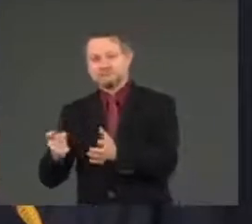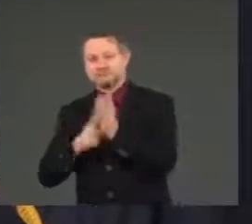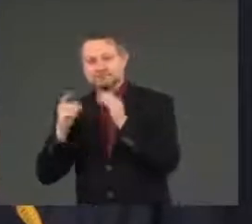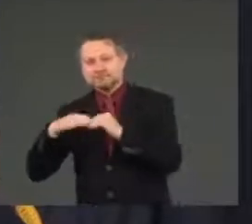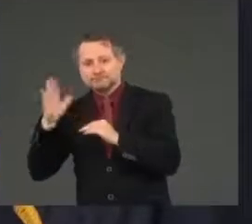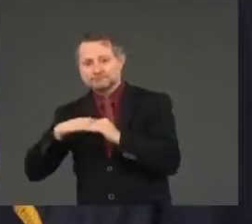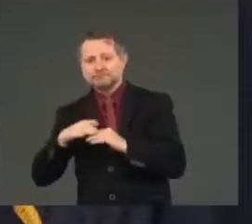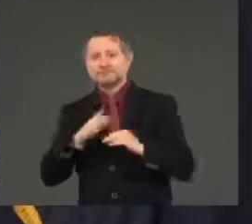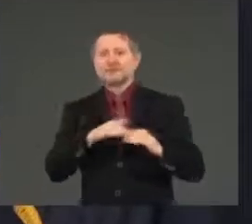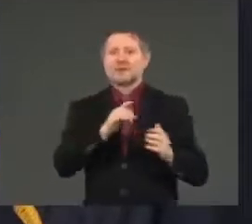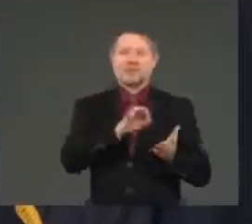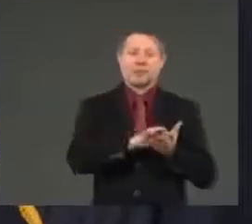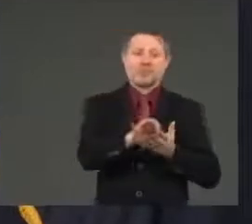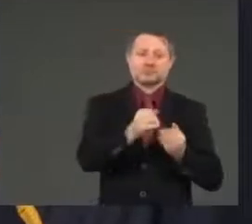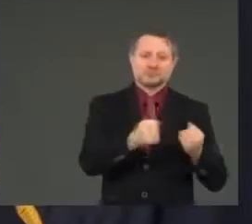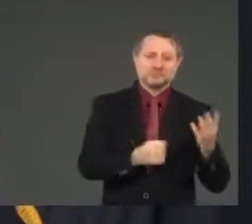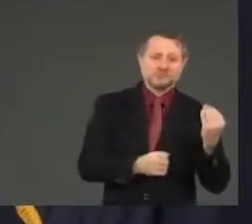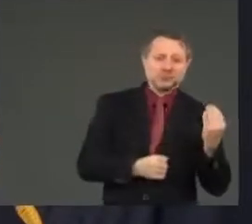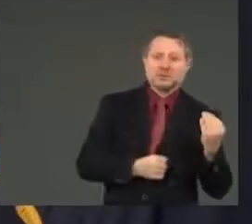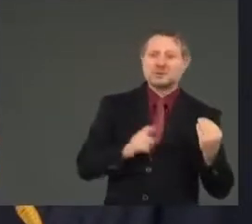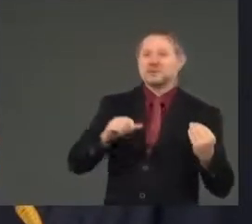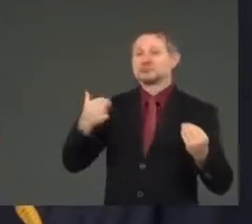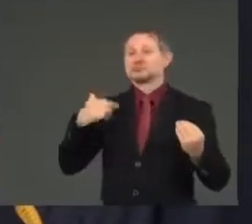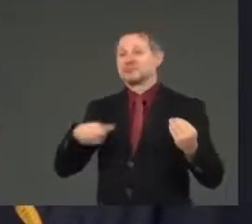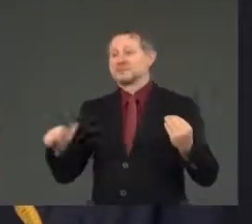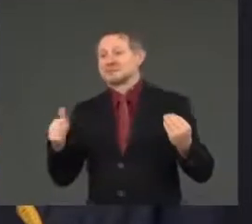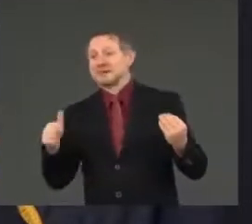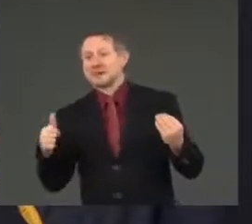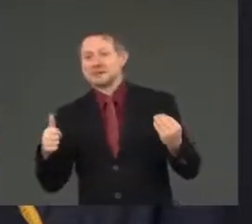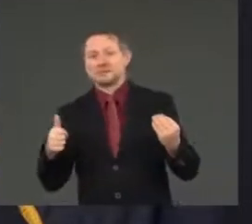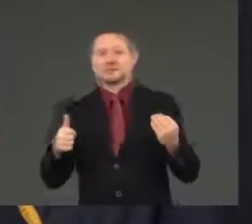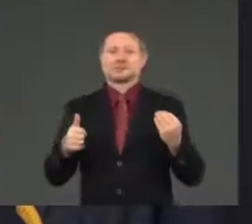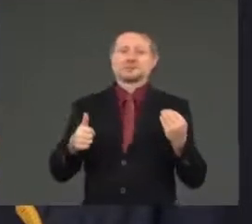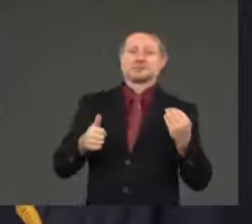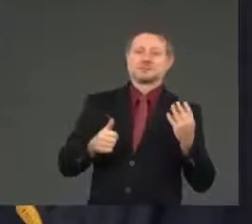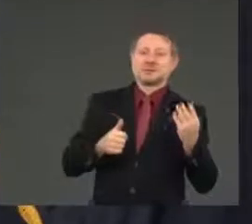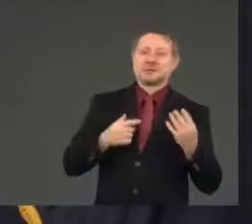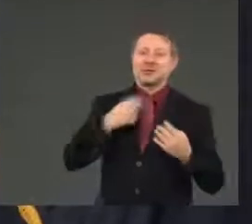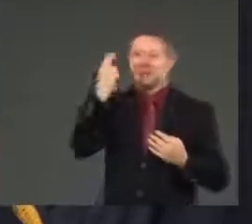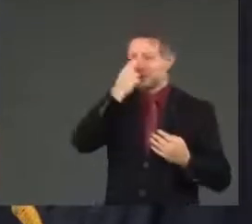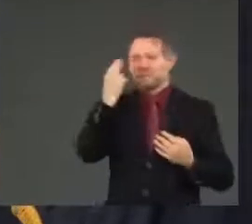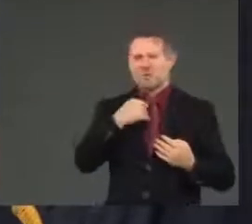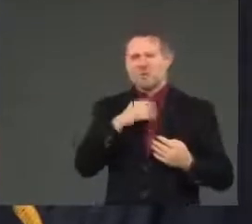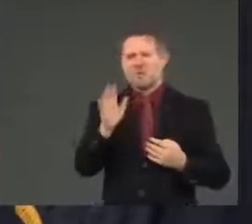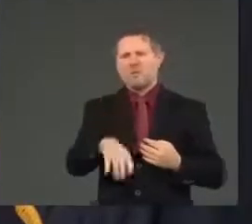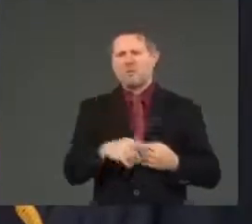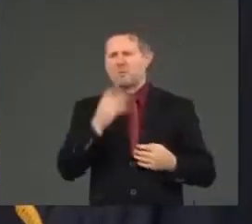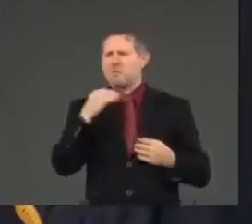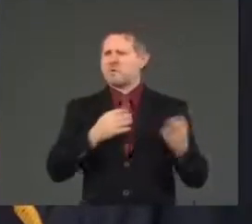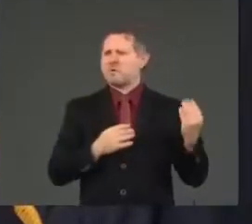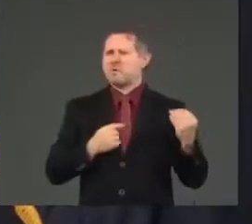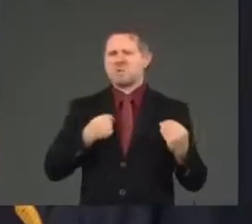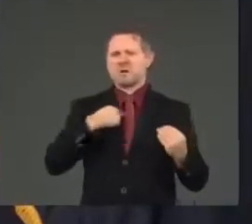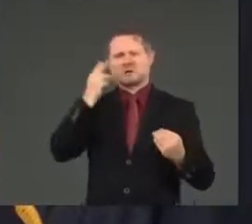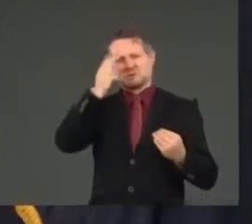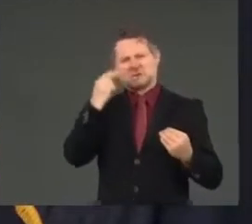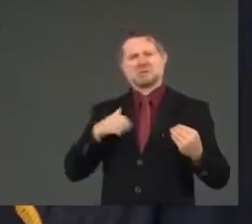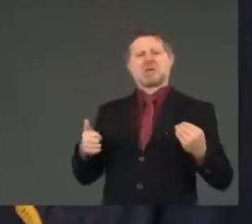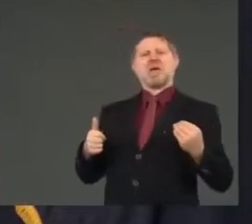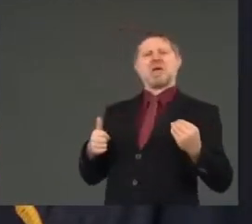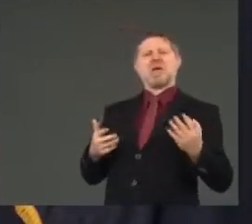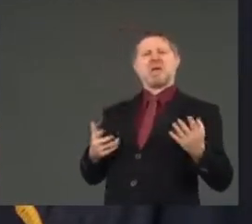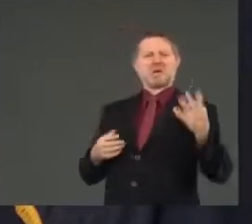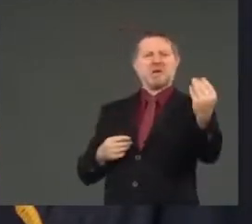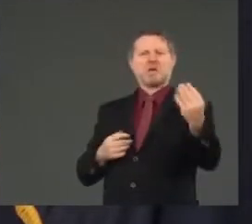Orthodox community, and, then I'll have the Roman Catholics say, well, how come they get 14? I don't get 14. So that's what we